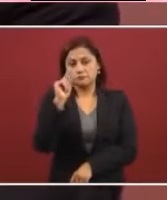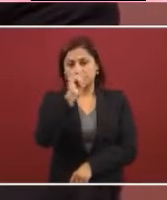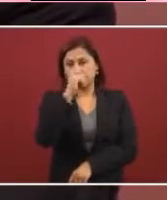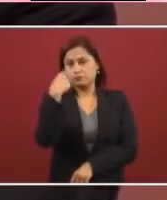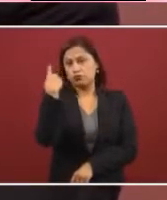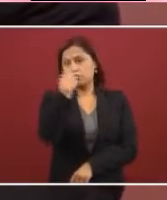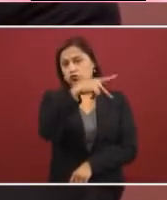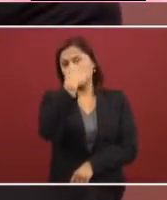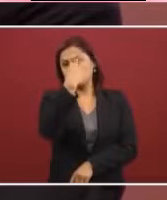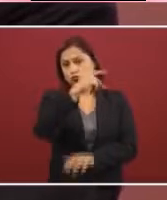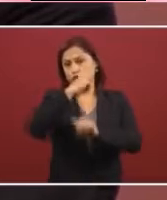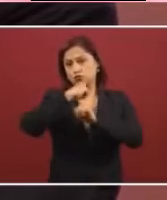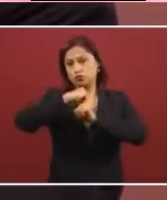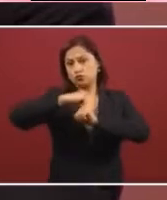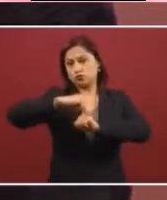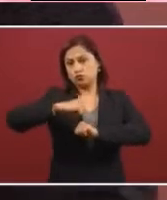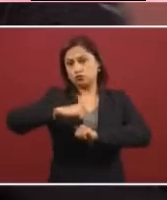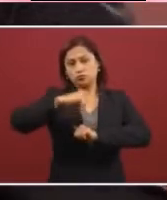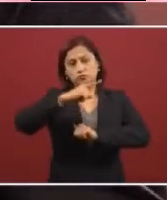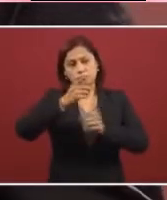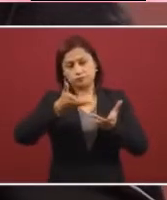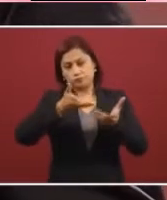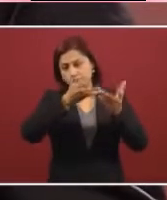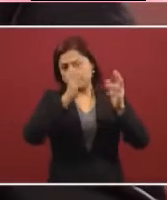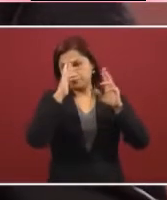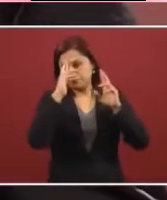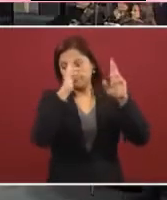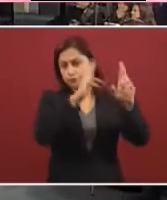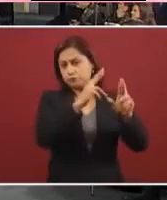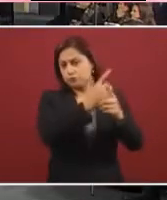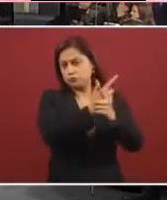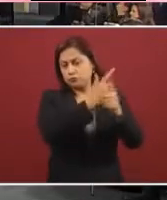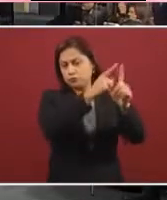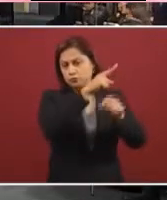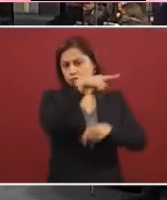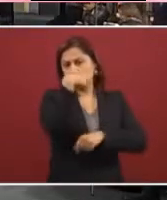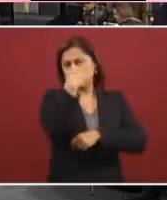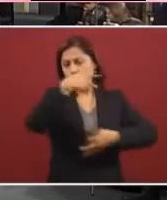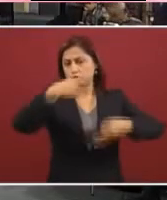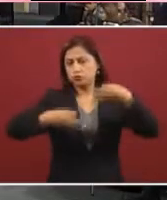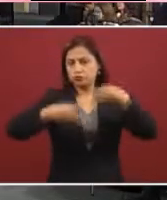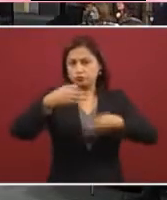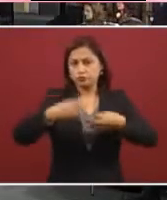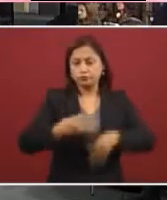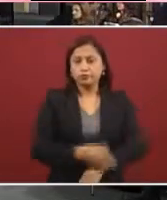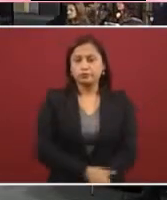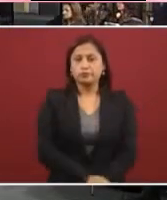authority act with independence, with autonomy.